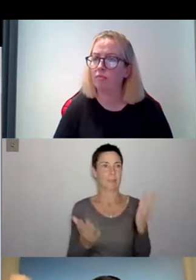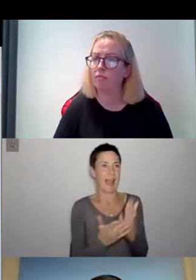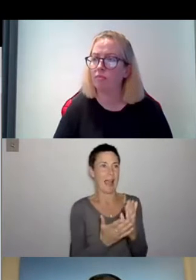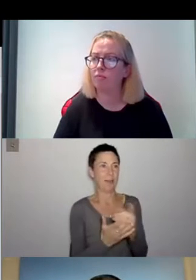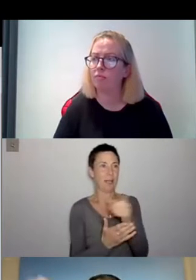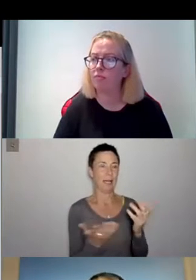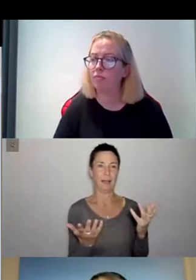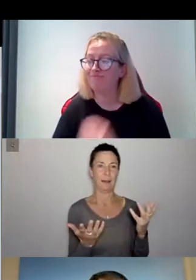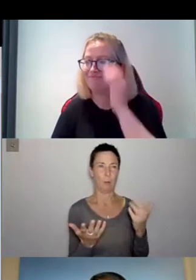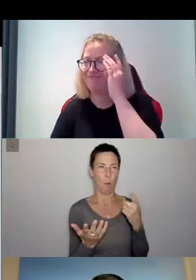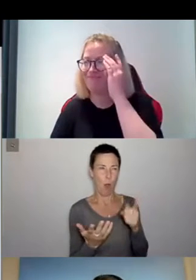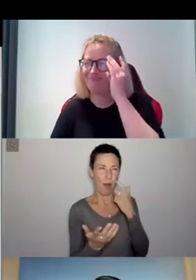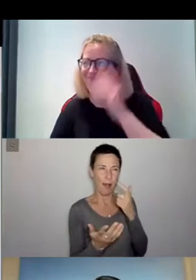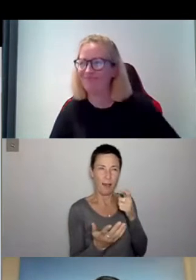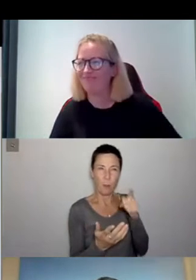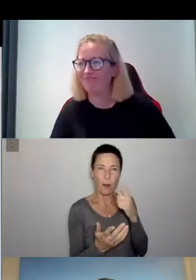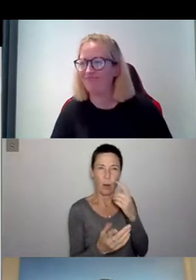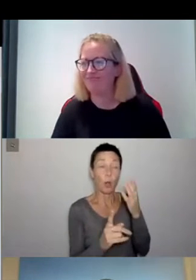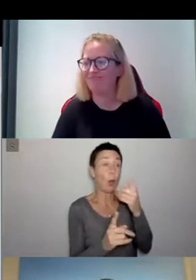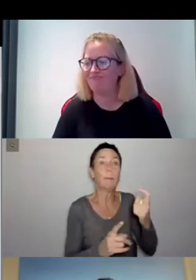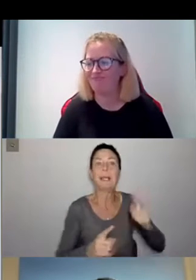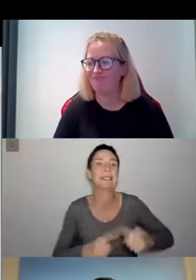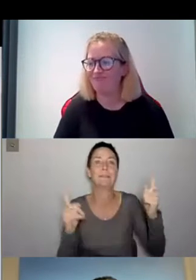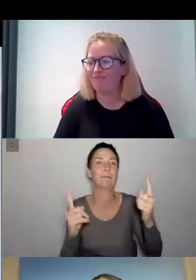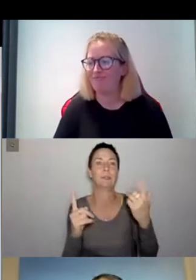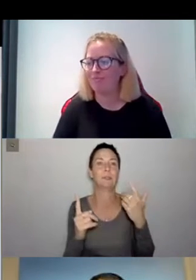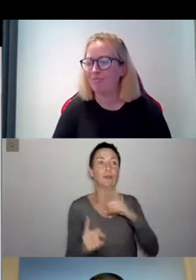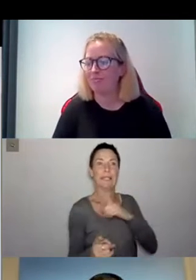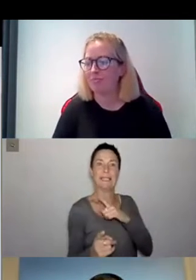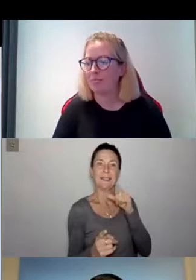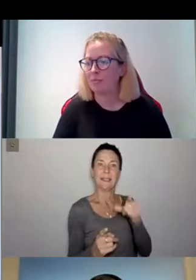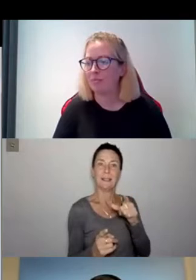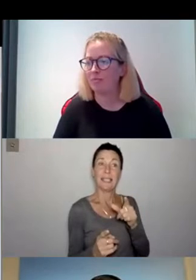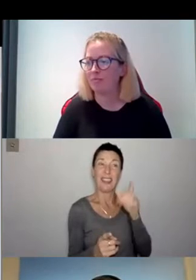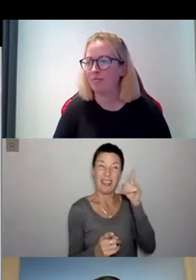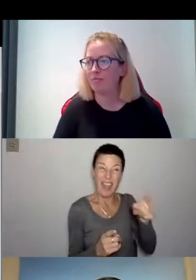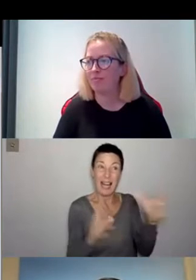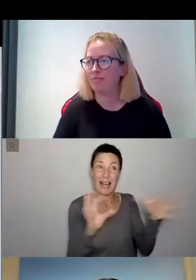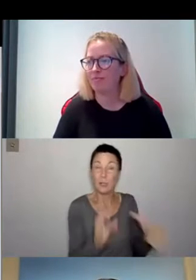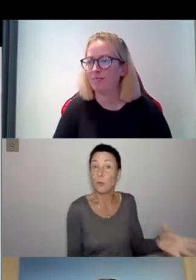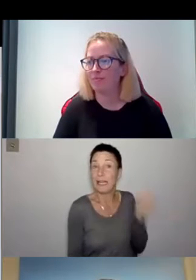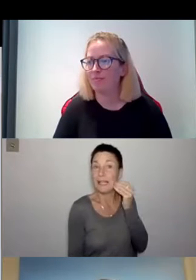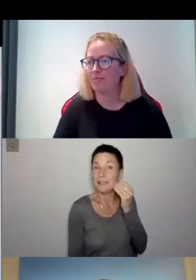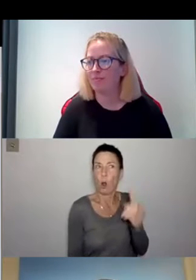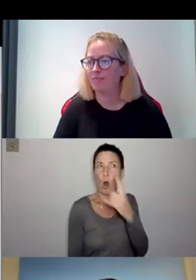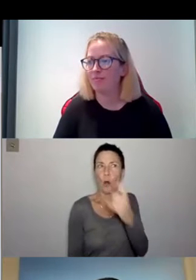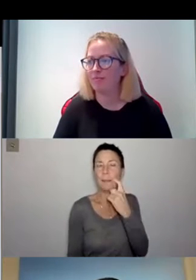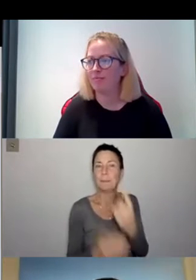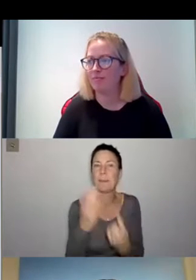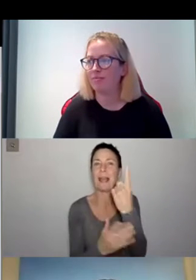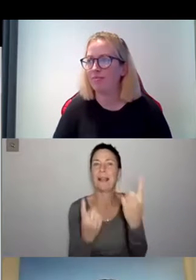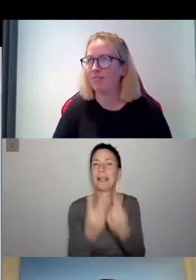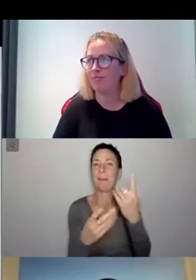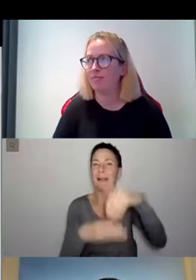it could be something else. It could be a byproduct. Is it actually listening effort that you're looking at? It's very difficult to tell. So I went for the